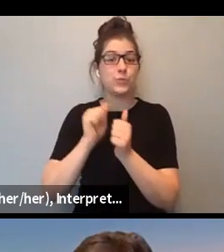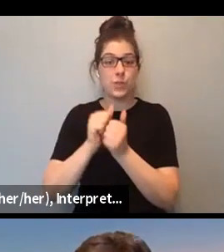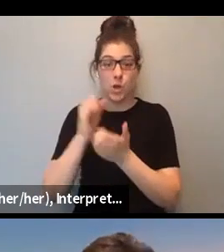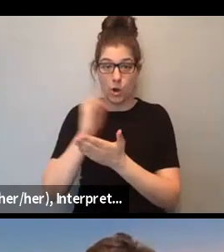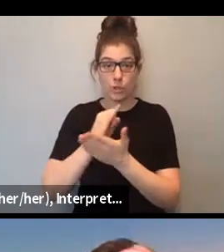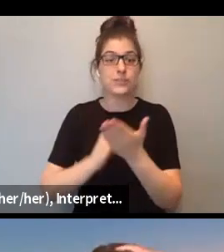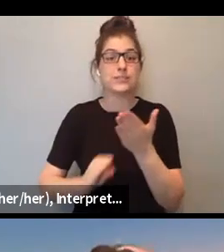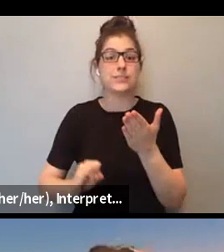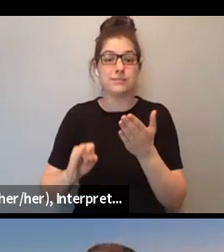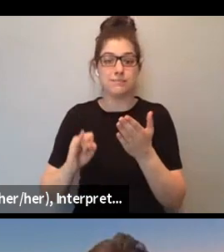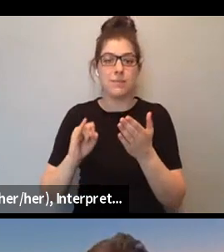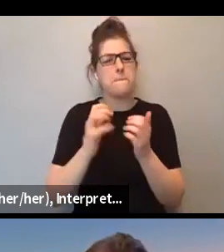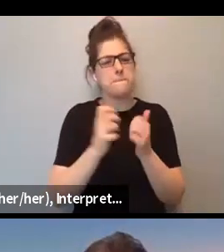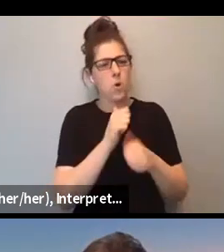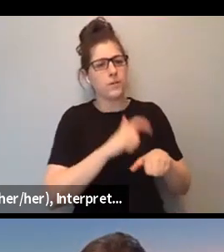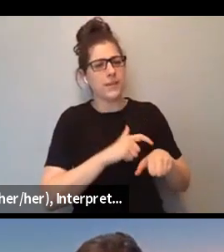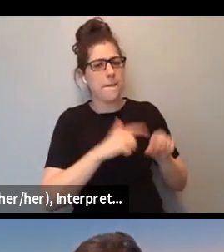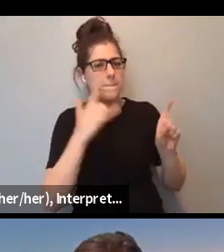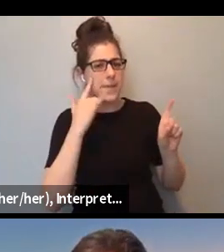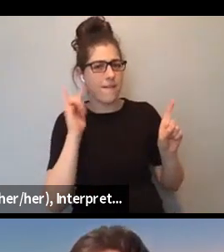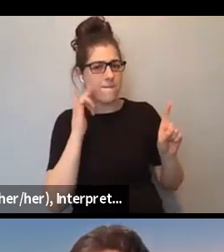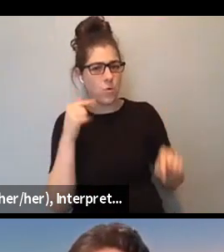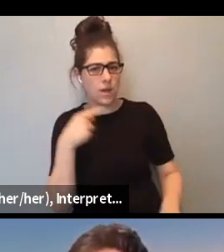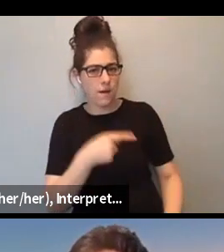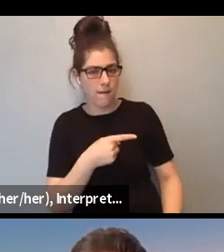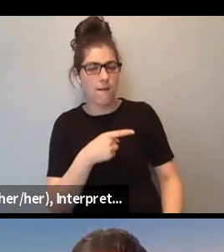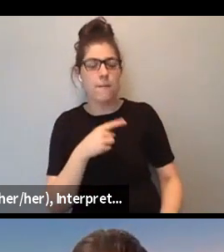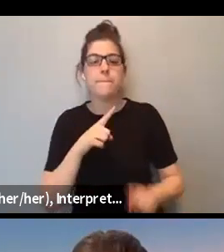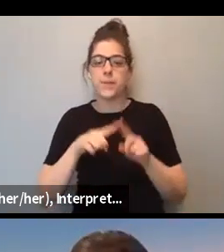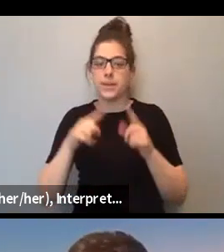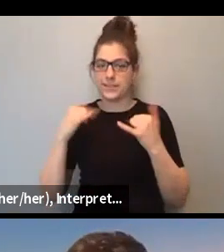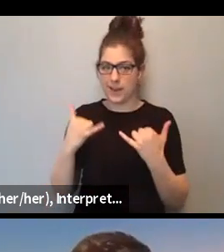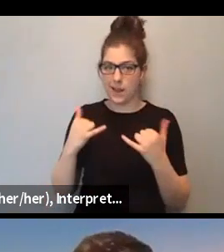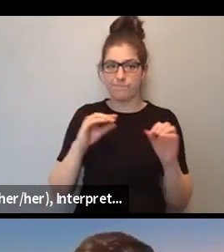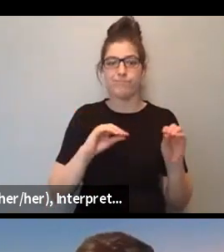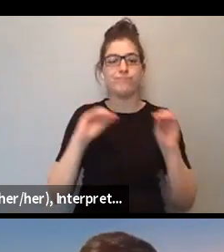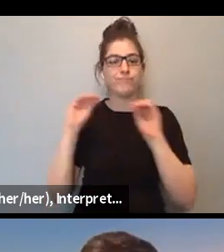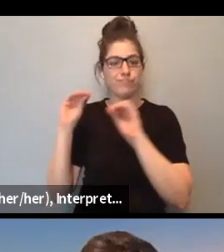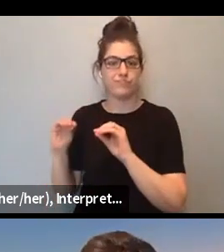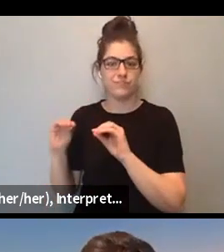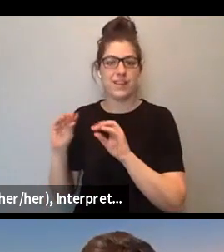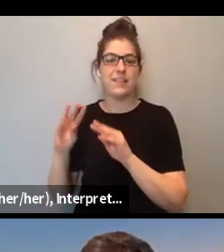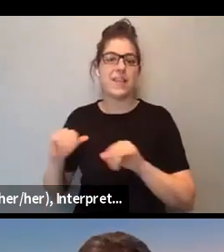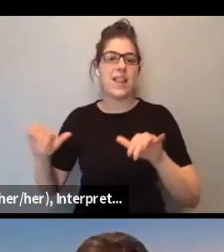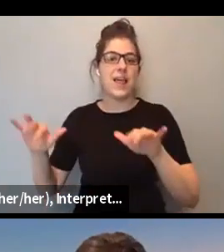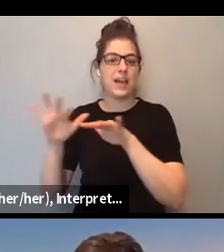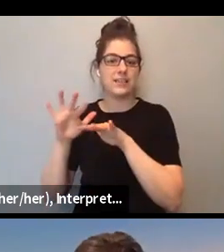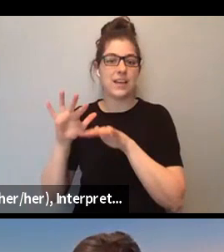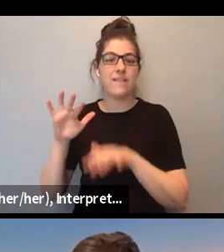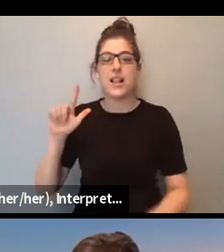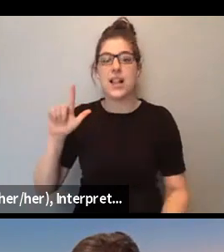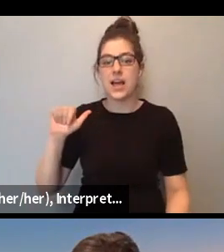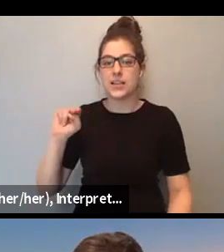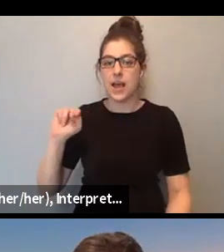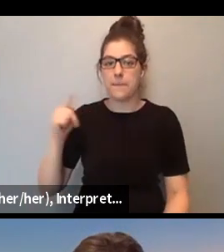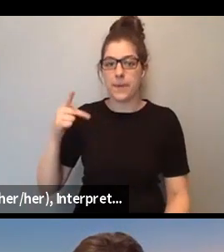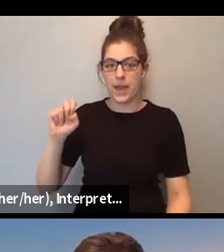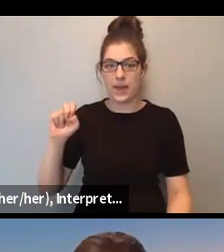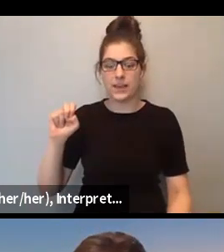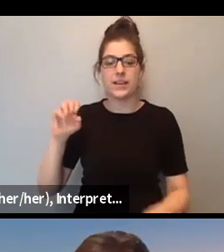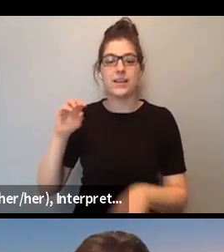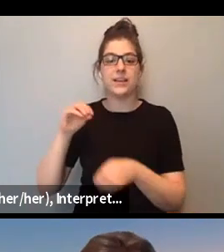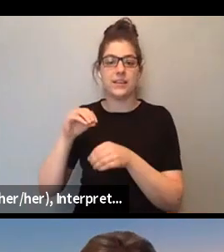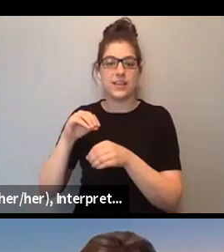in California, but now here on the land of the Lenni Lenape in